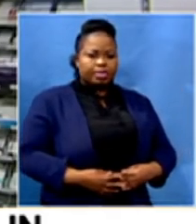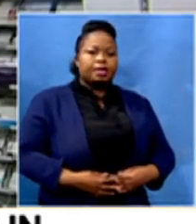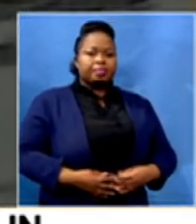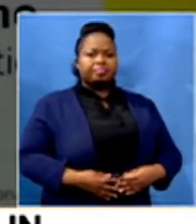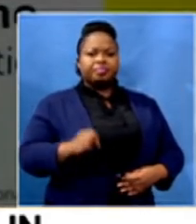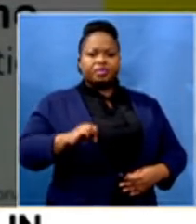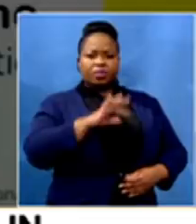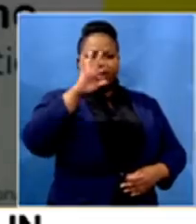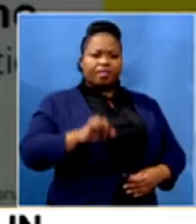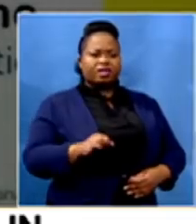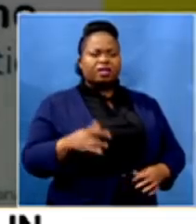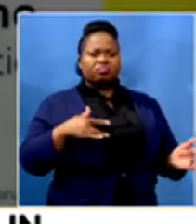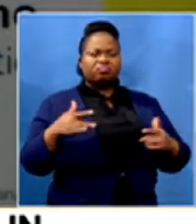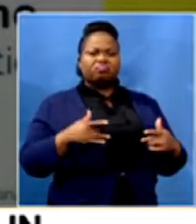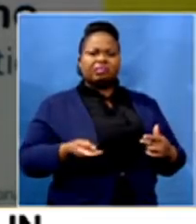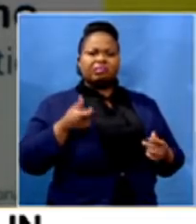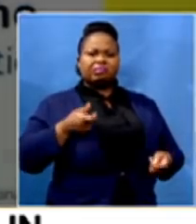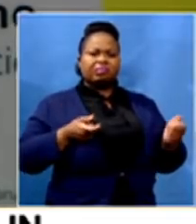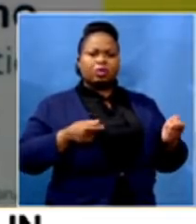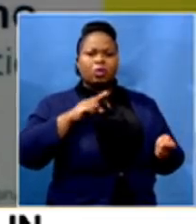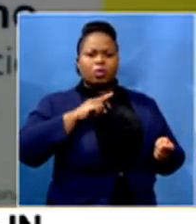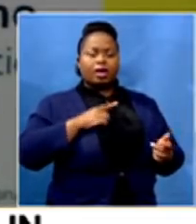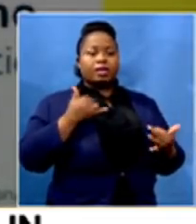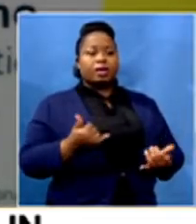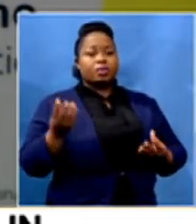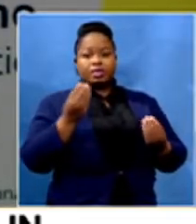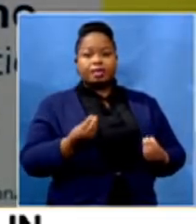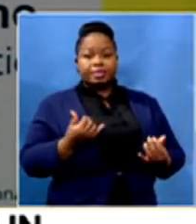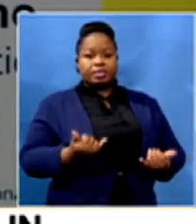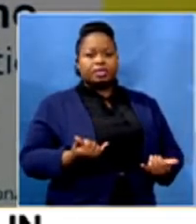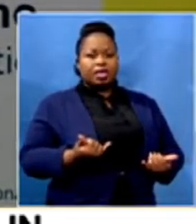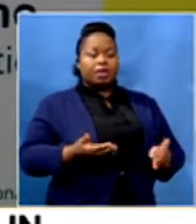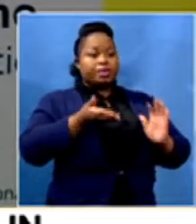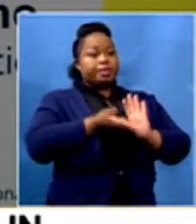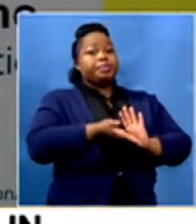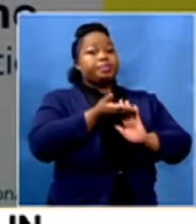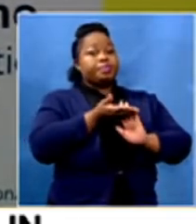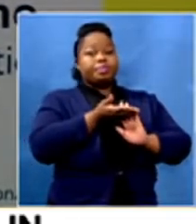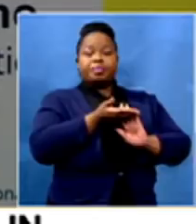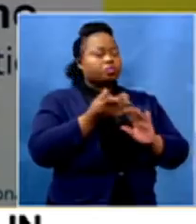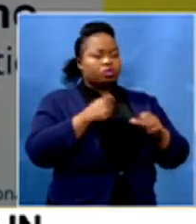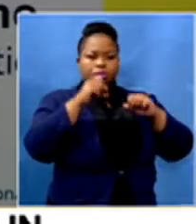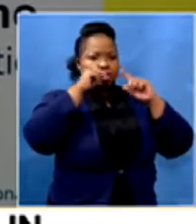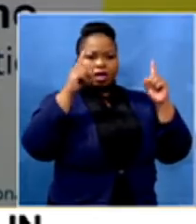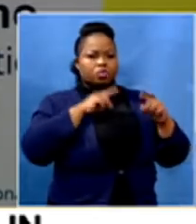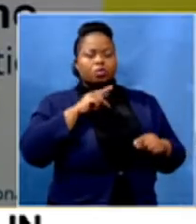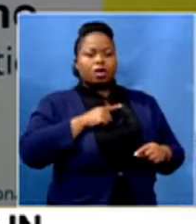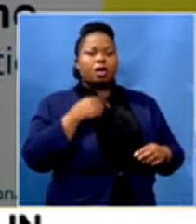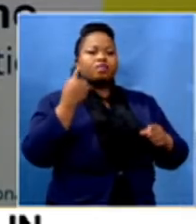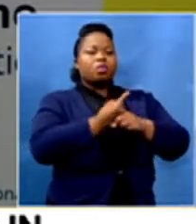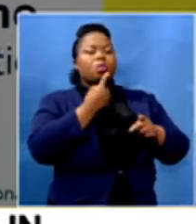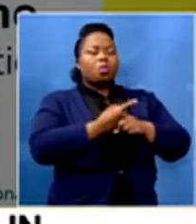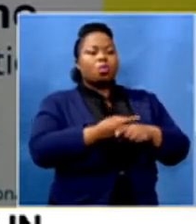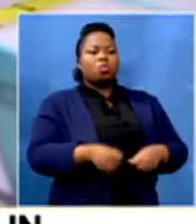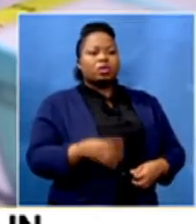South Africans are a little bit worried because, Minister, the numbers are now rising. It shouldn't be a surprise to us. You've been warning us